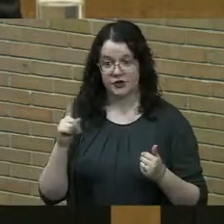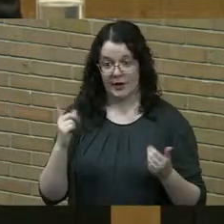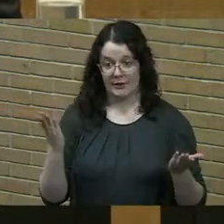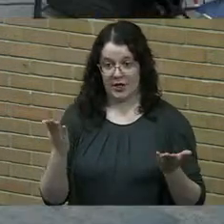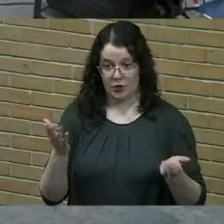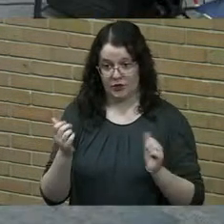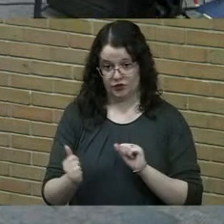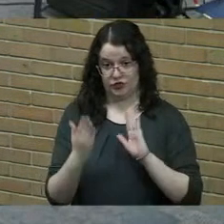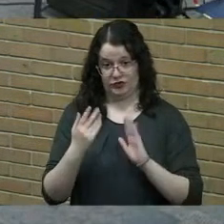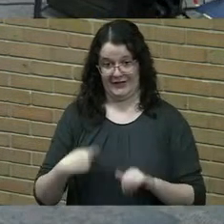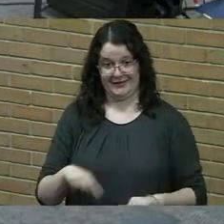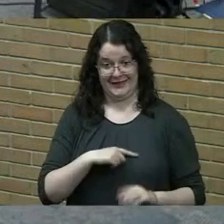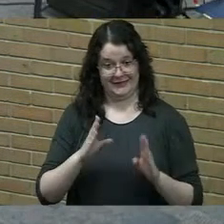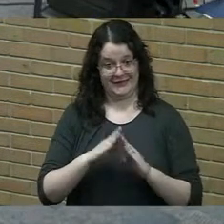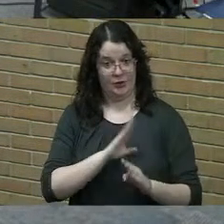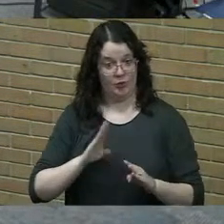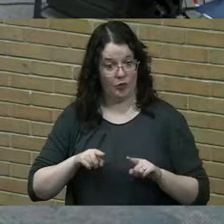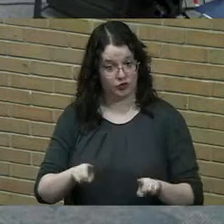during the open forum?